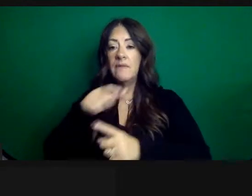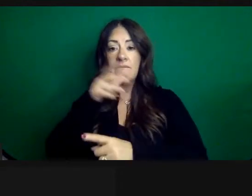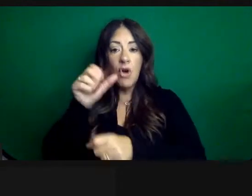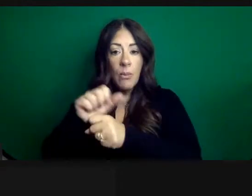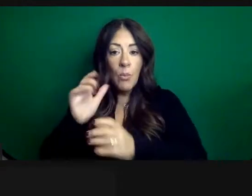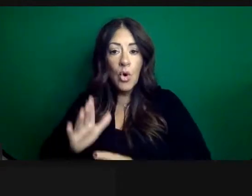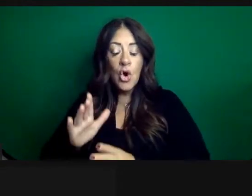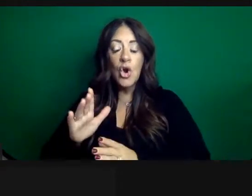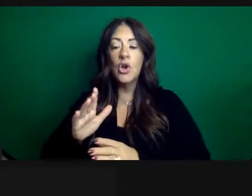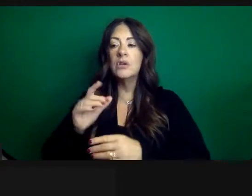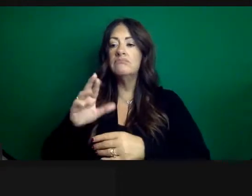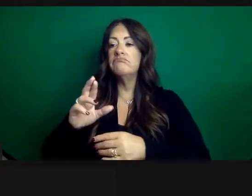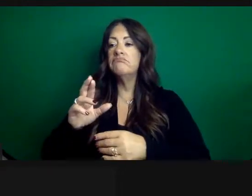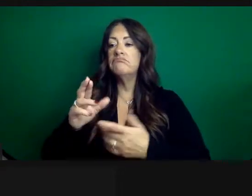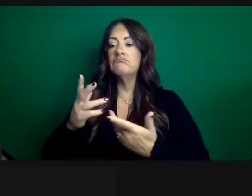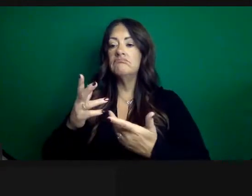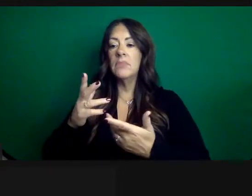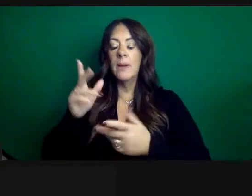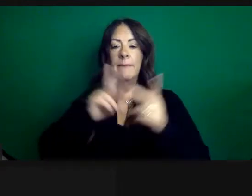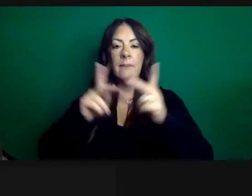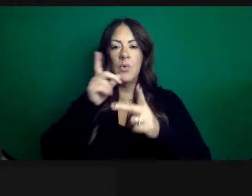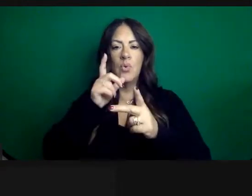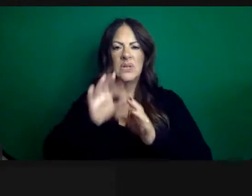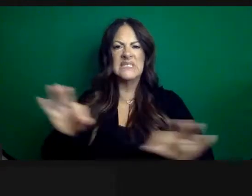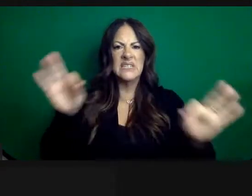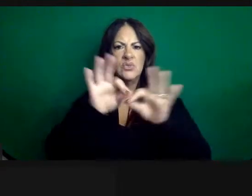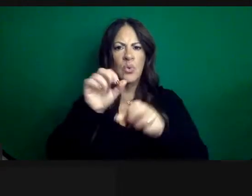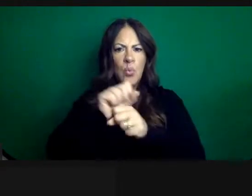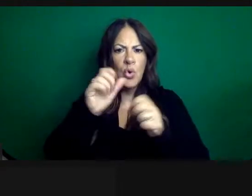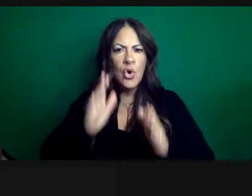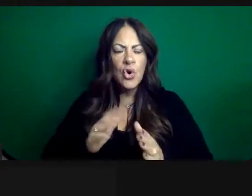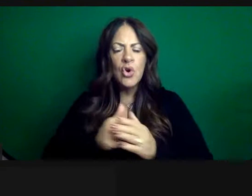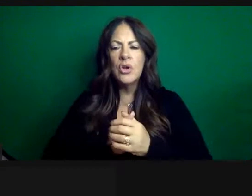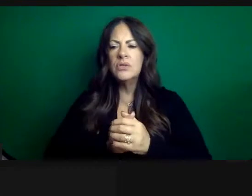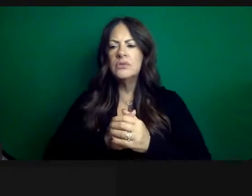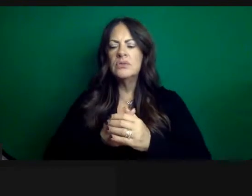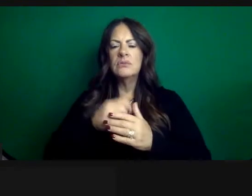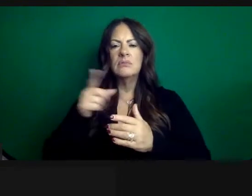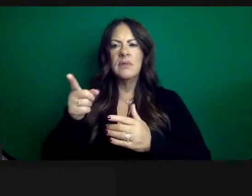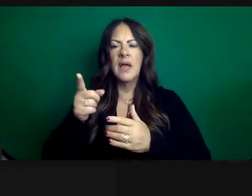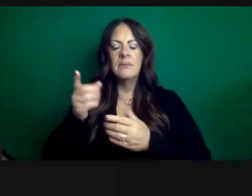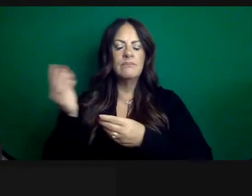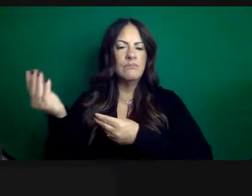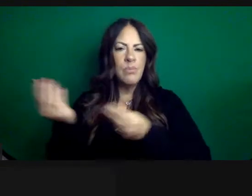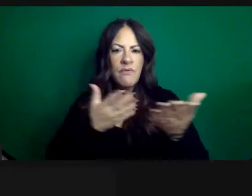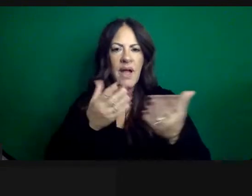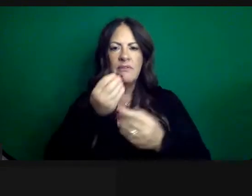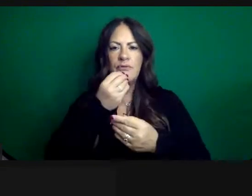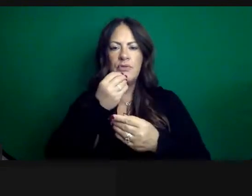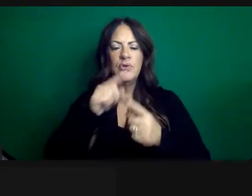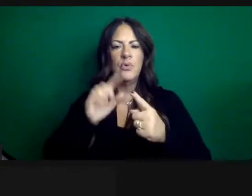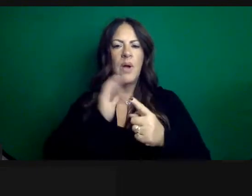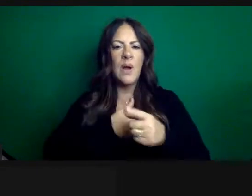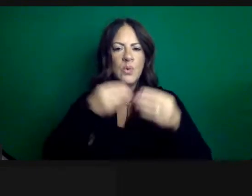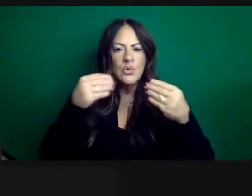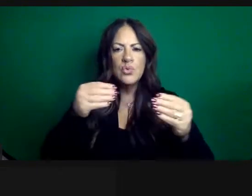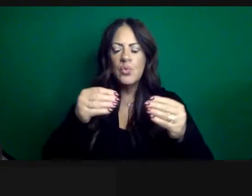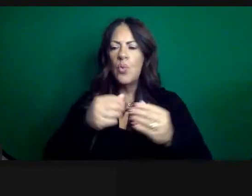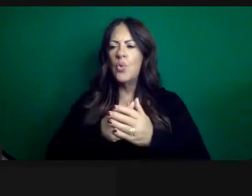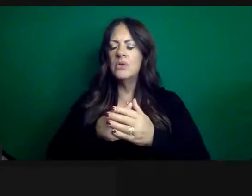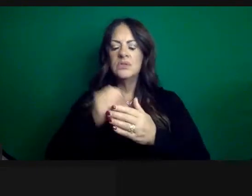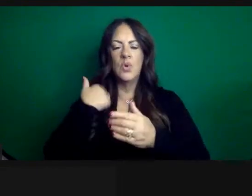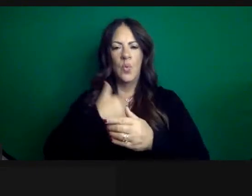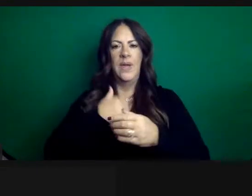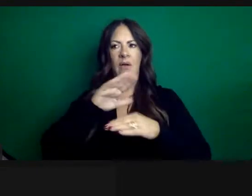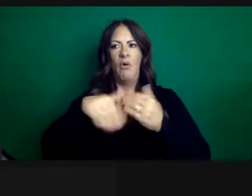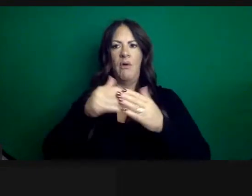those essential frontline individuals who are helping keep food in our stores and on our tables. Very important. We